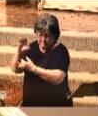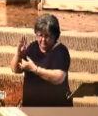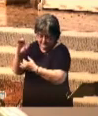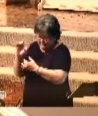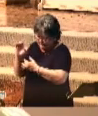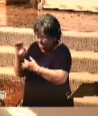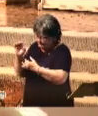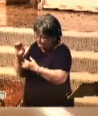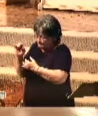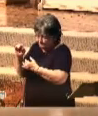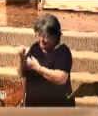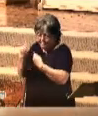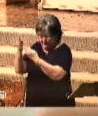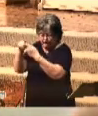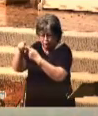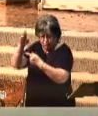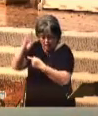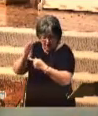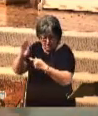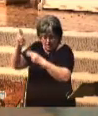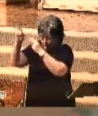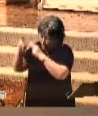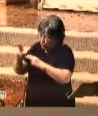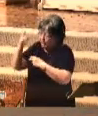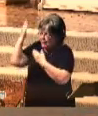Give to God. Honor Him.